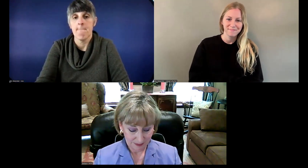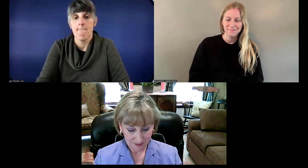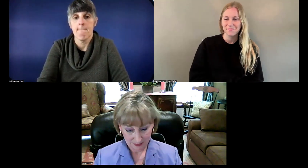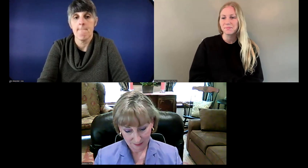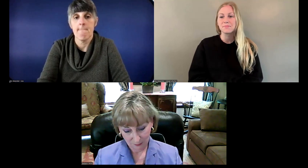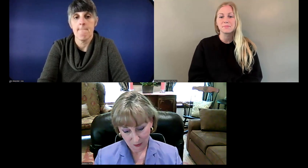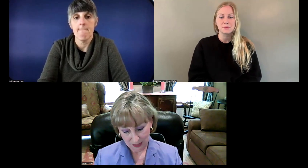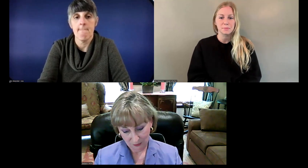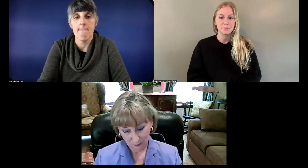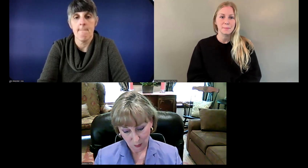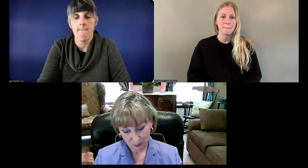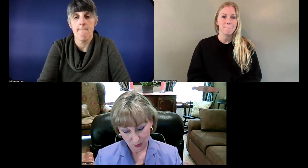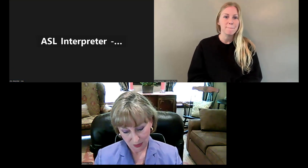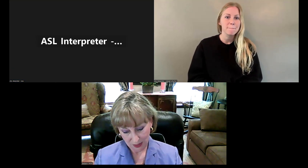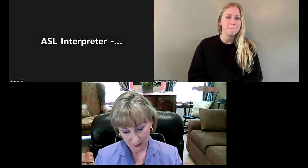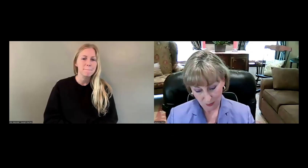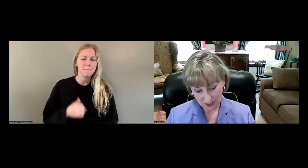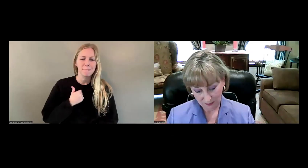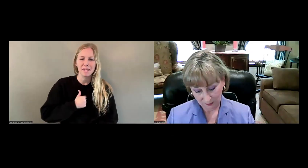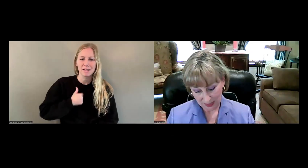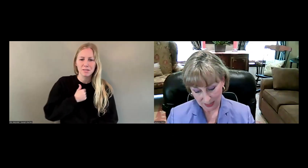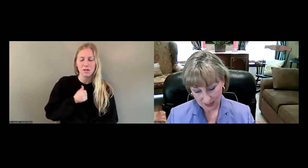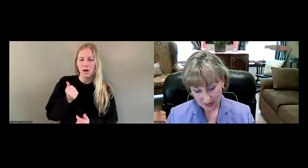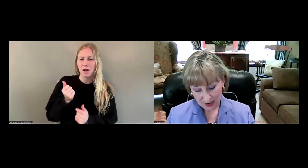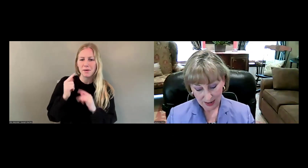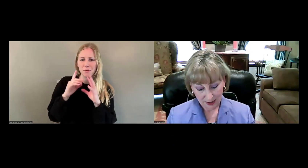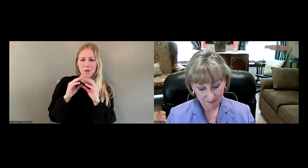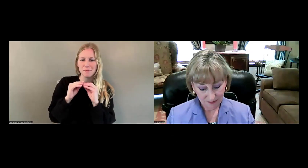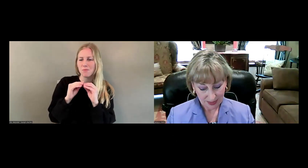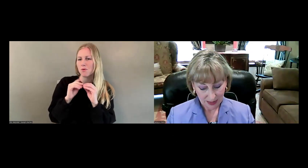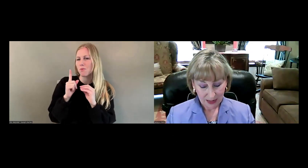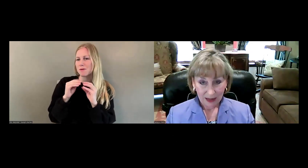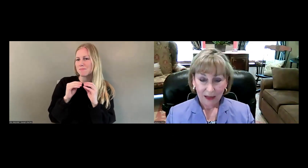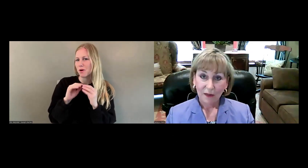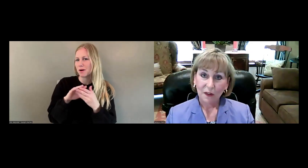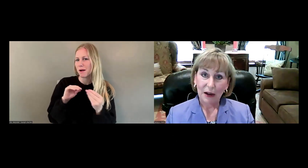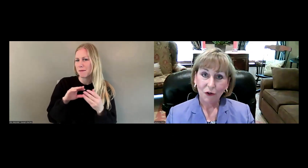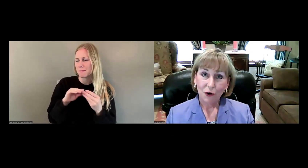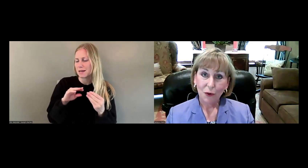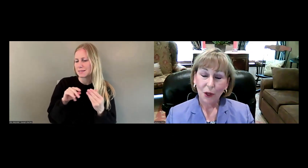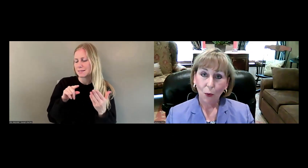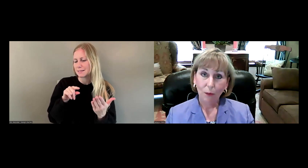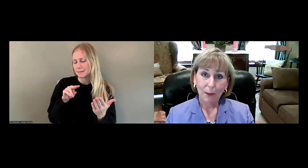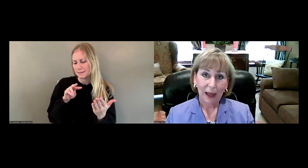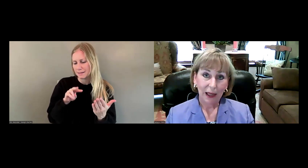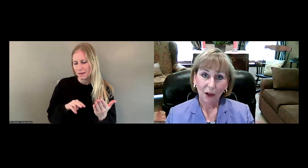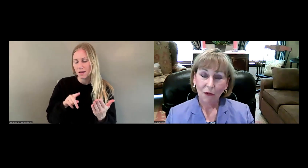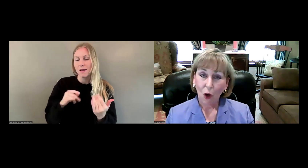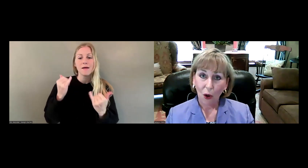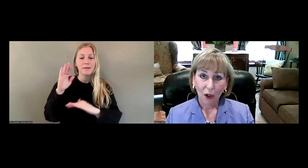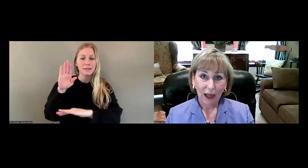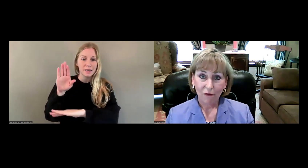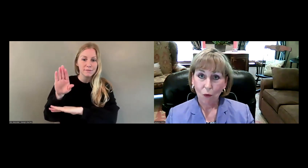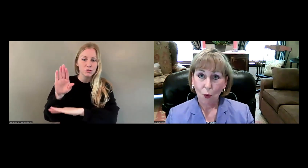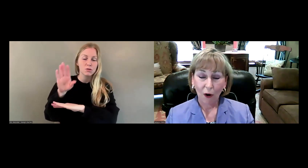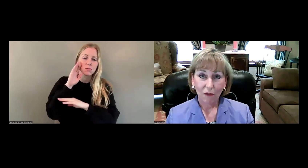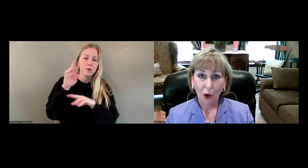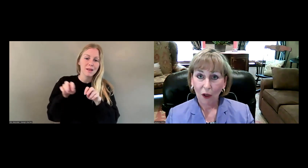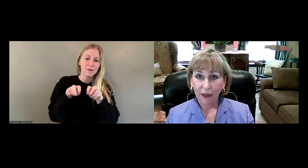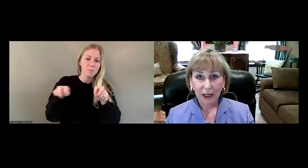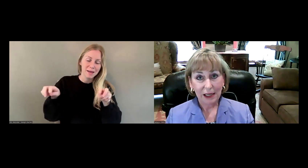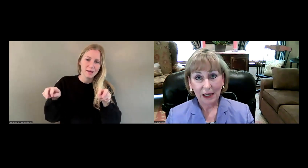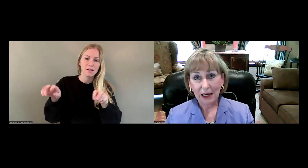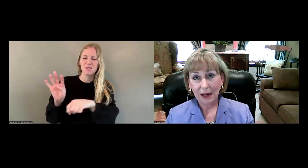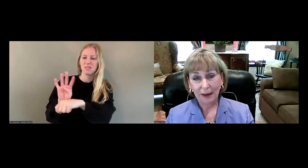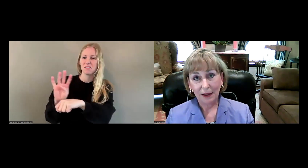And sorry, just one more thing I wanted to say. This afternoon, there will be a panel at 4 of